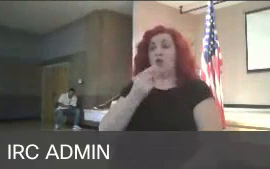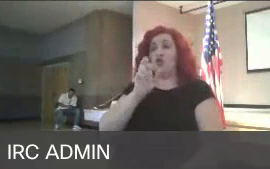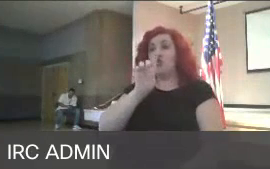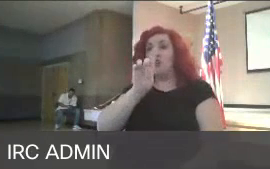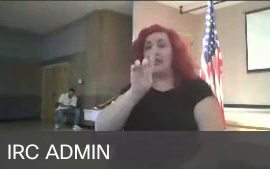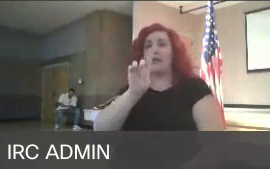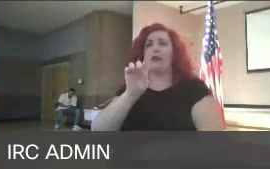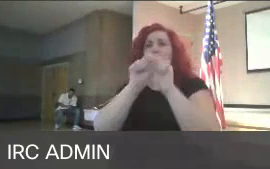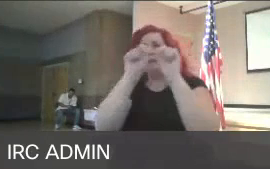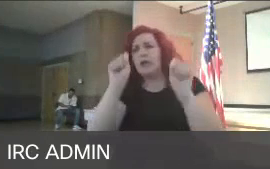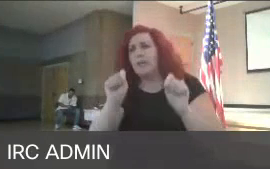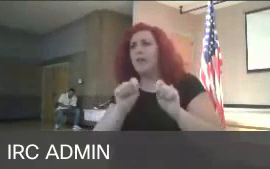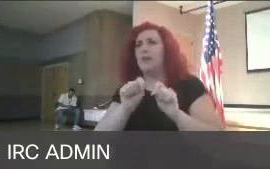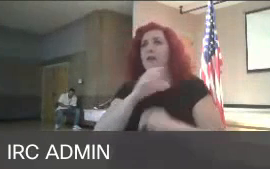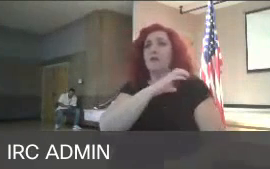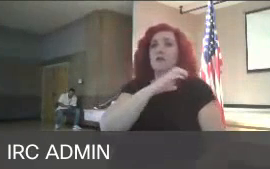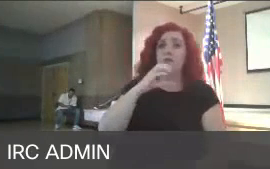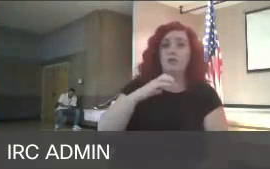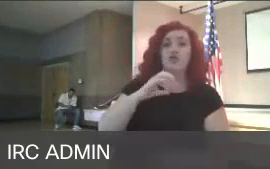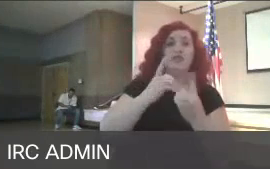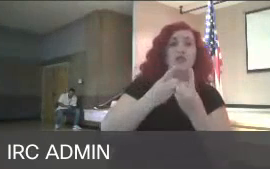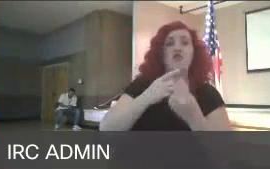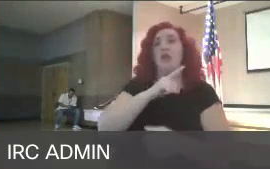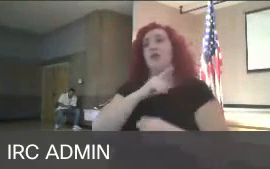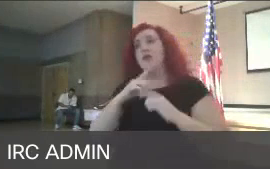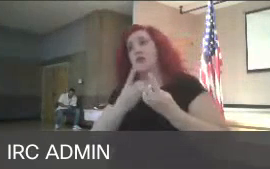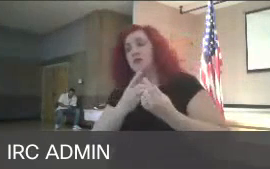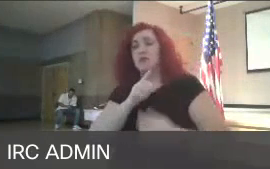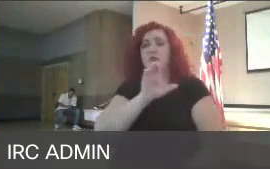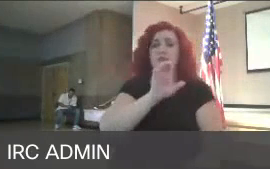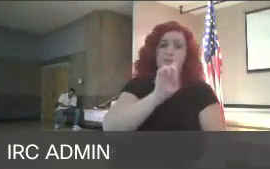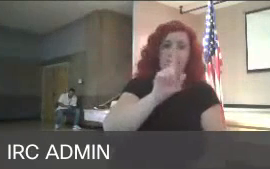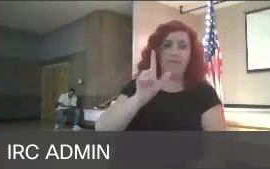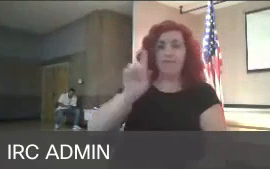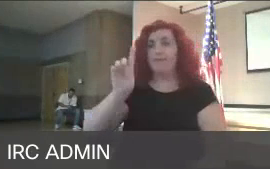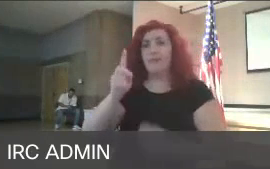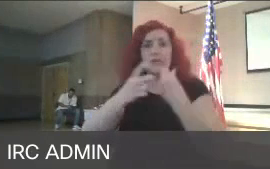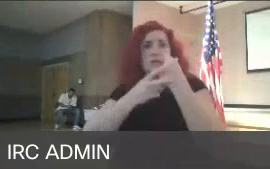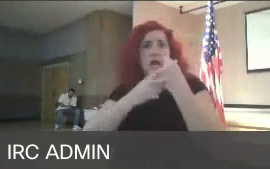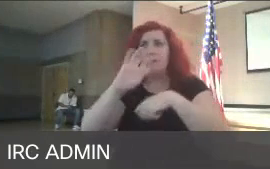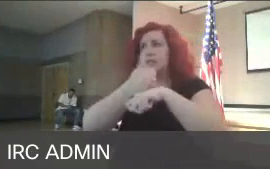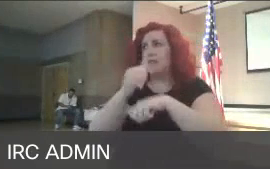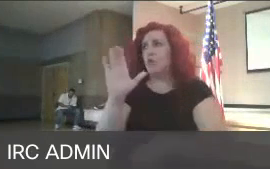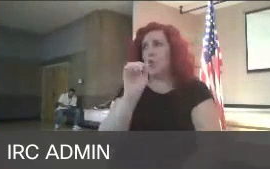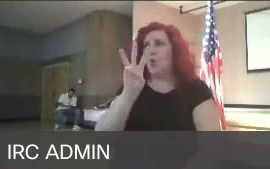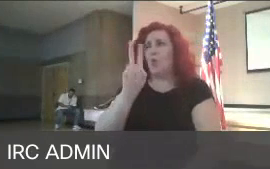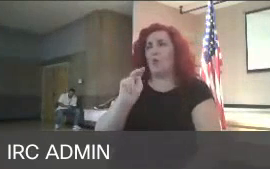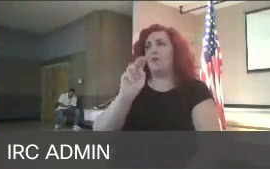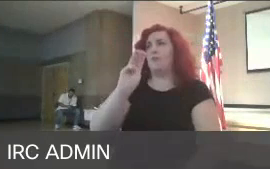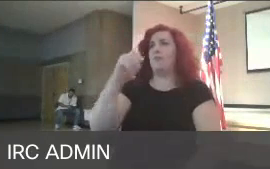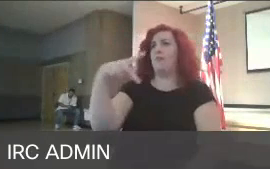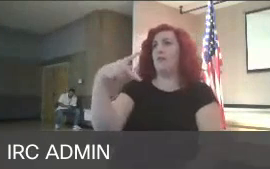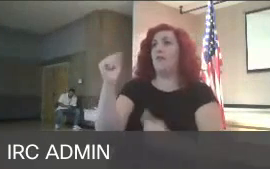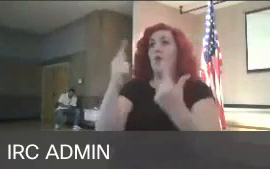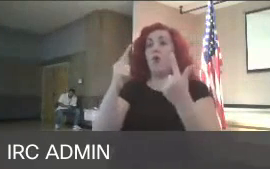grid as a template. So you pick one, the congressional or the legislative district. You save it, and then you can go ahead and create your own maps.